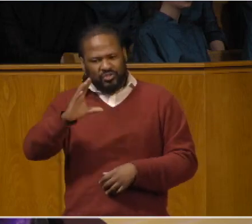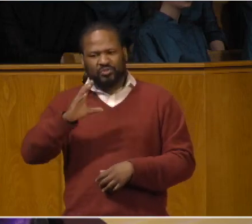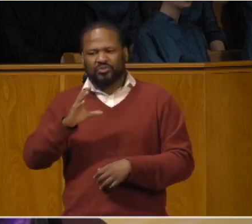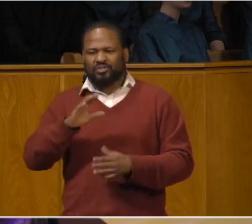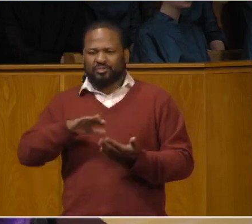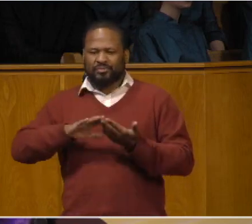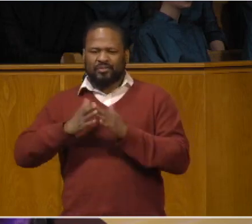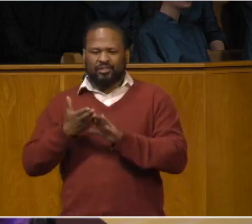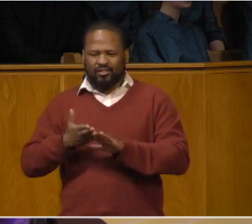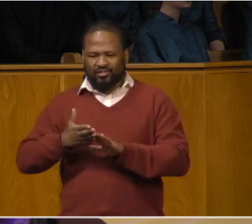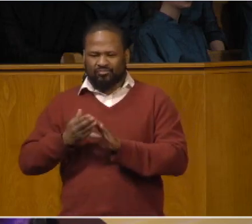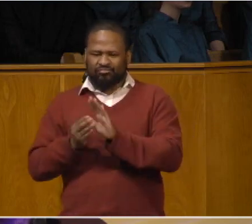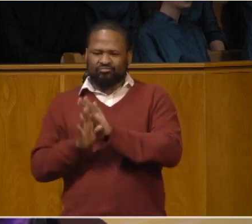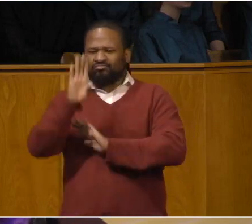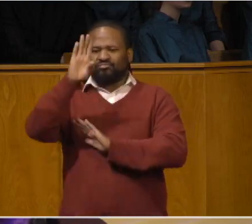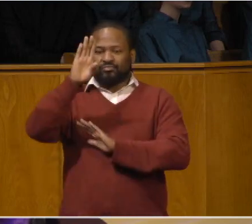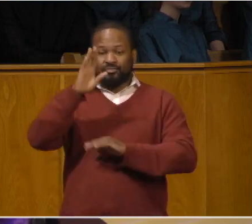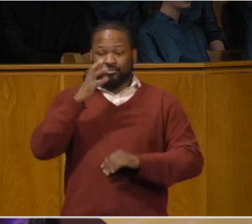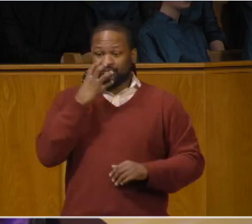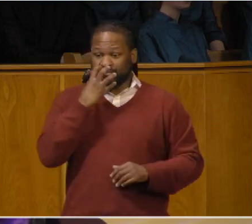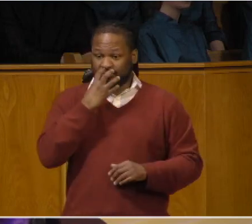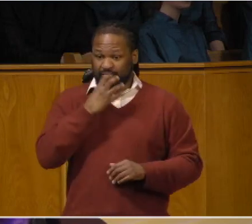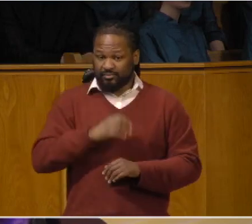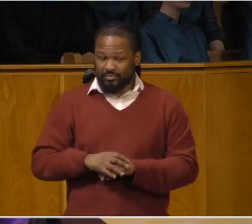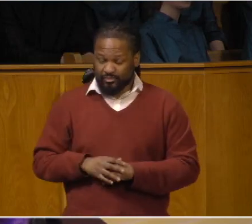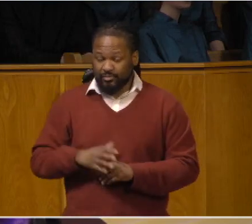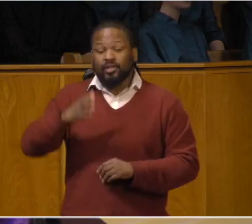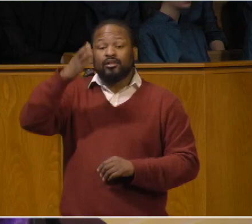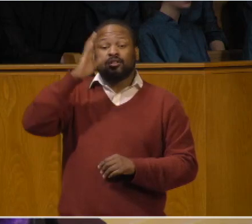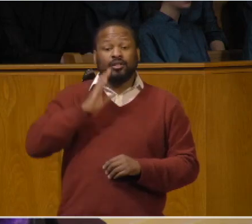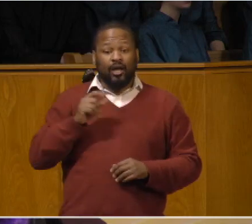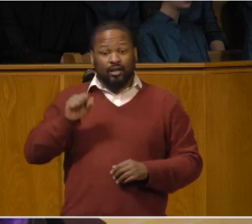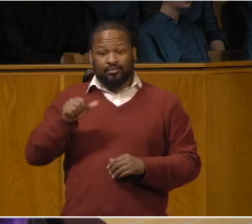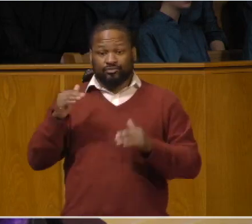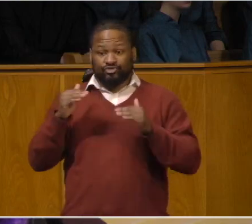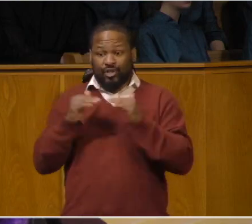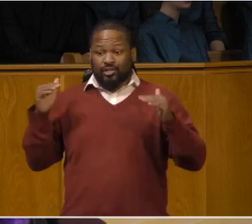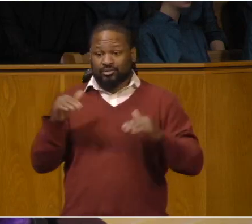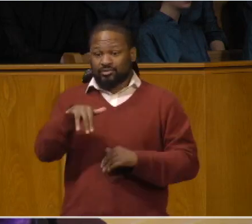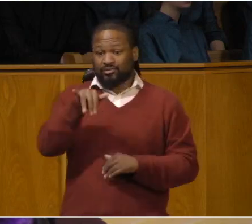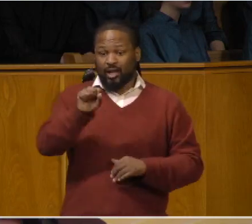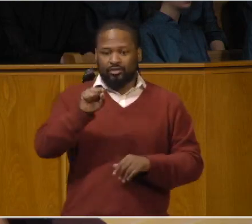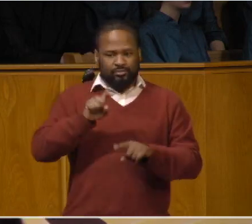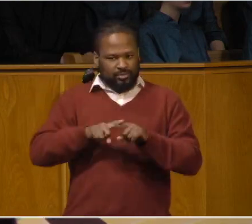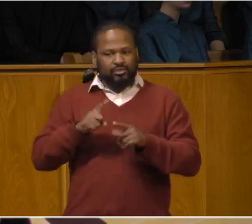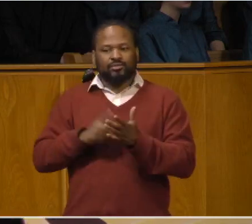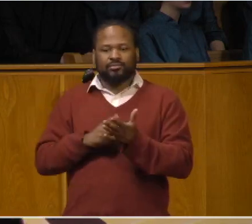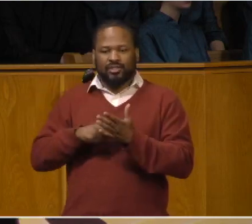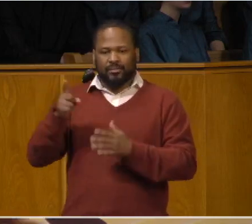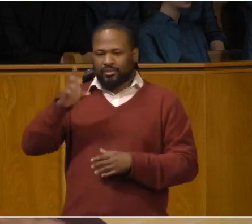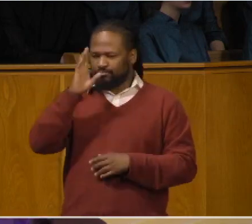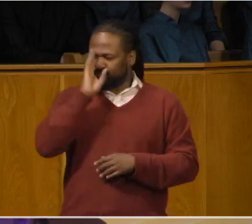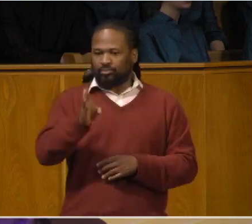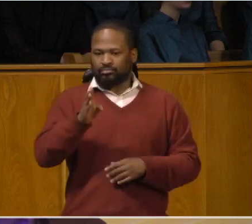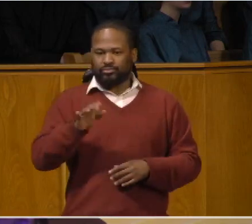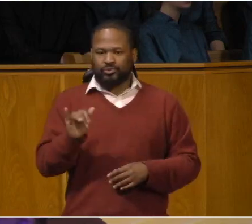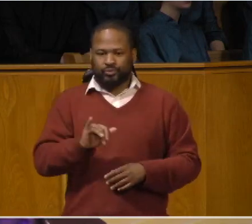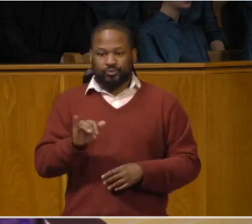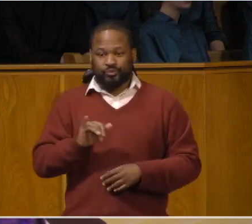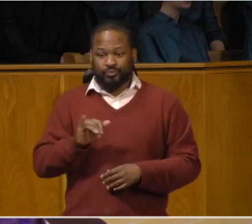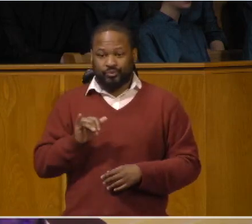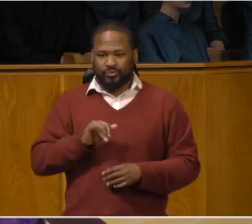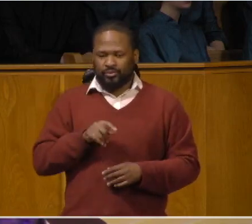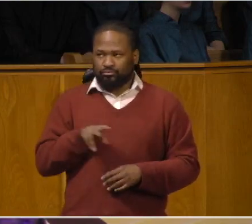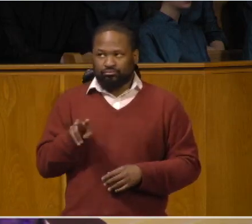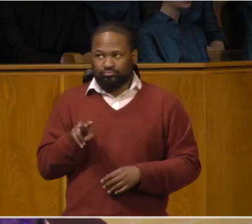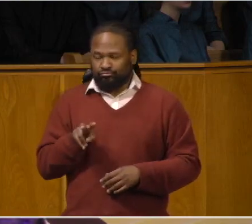Harsh words for a just God. But sometimes God has to speak to us in terms we can understand, and